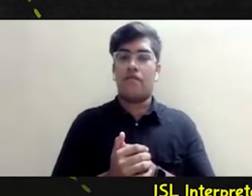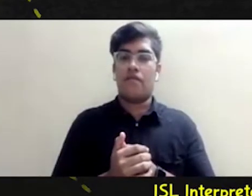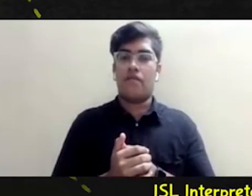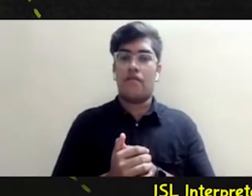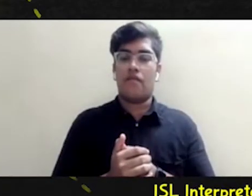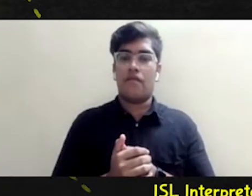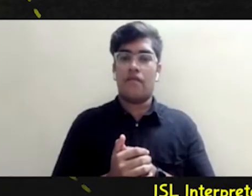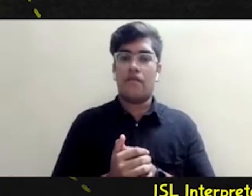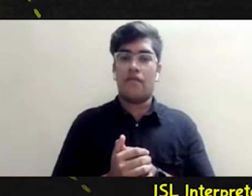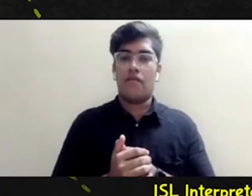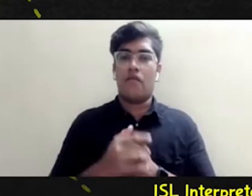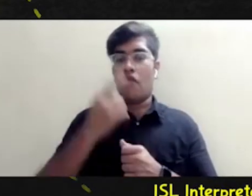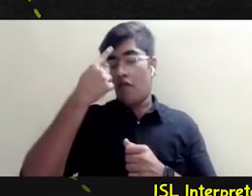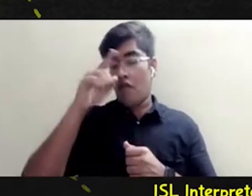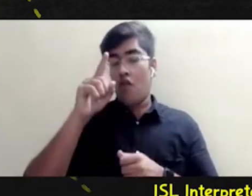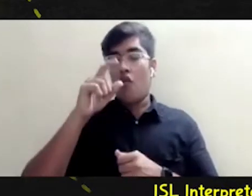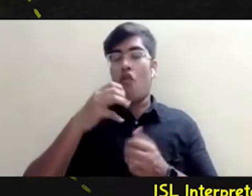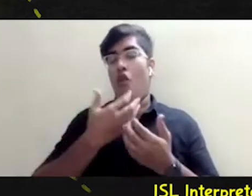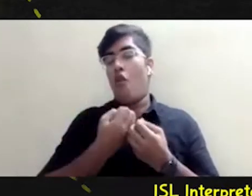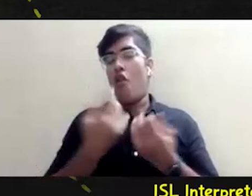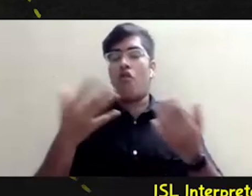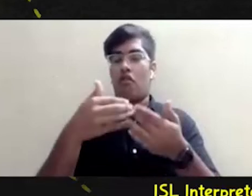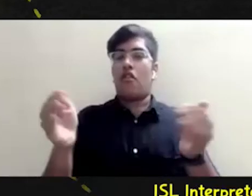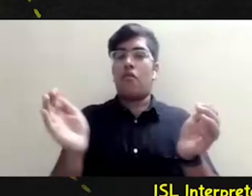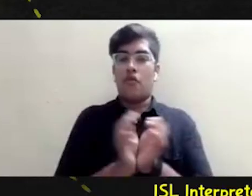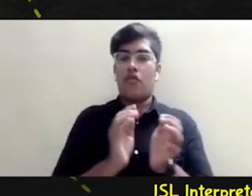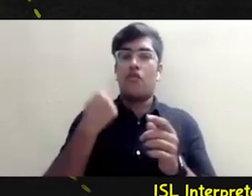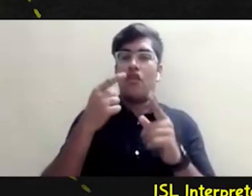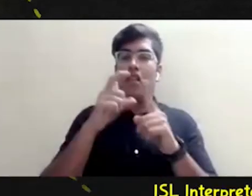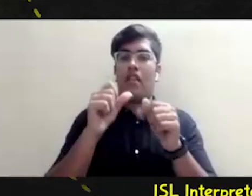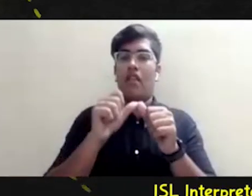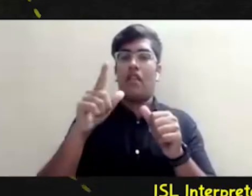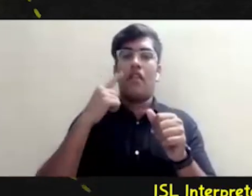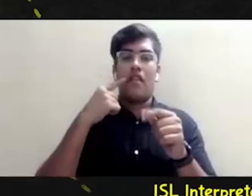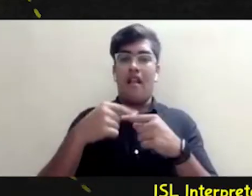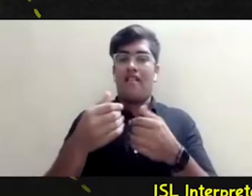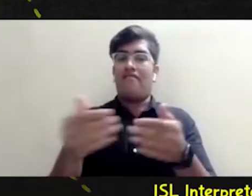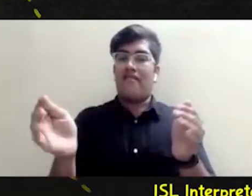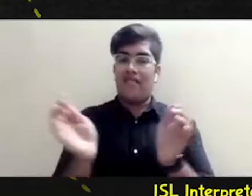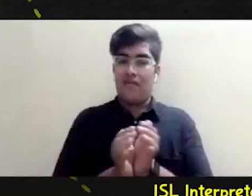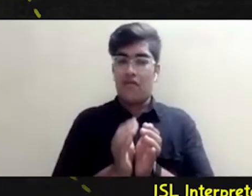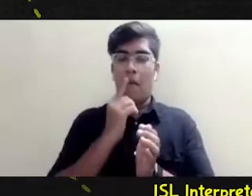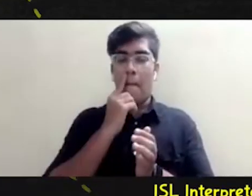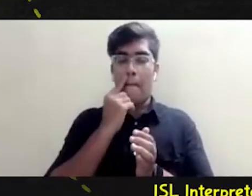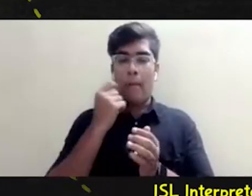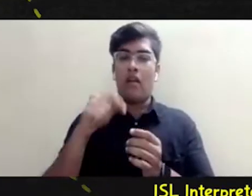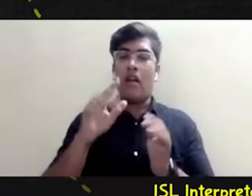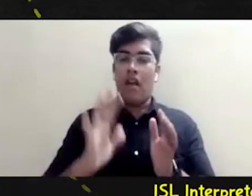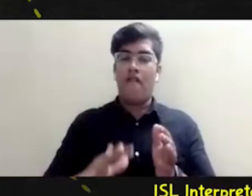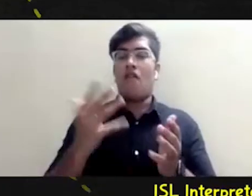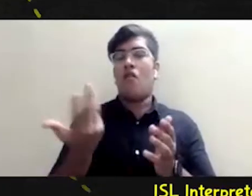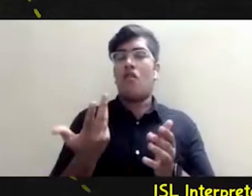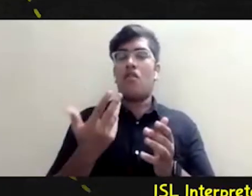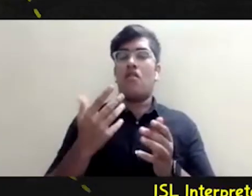that for a lot of communities, especially Dalit communities, there has been a merit in not